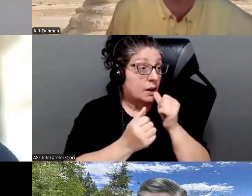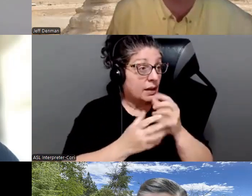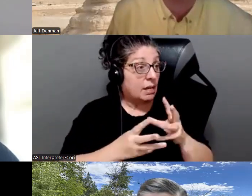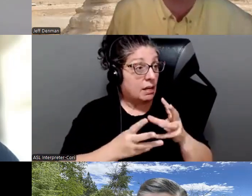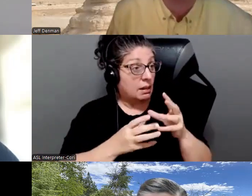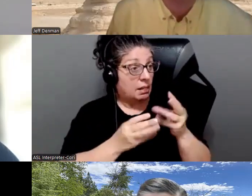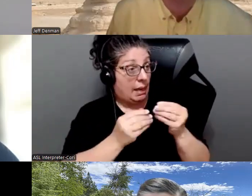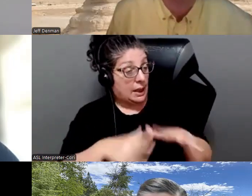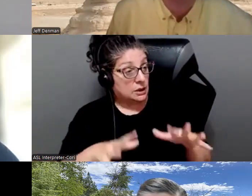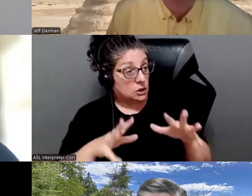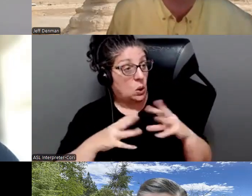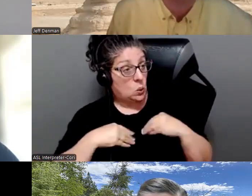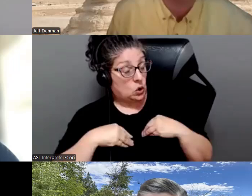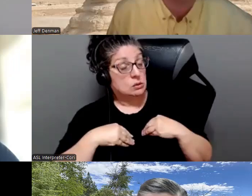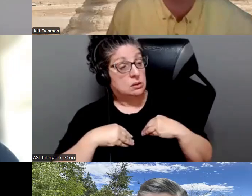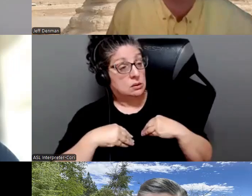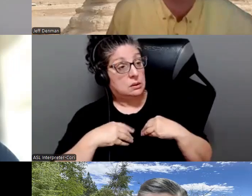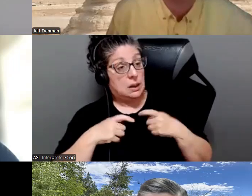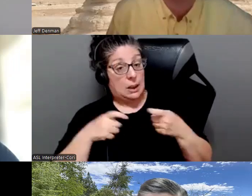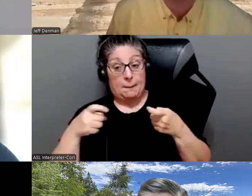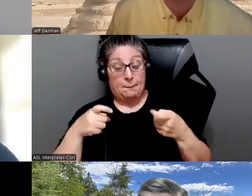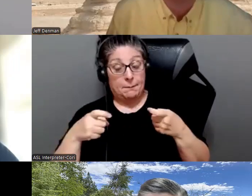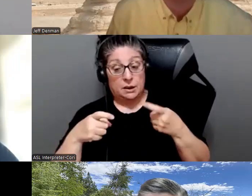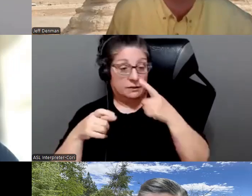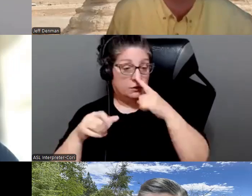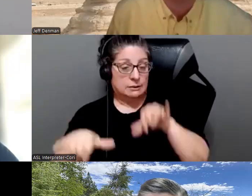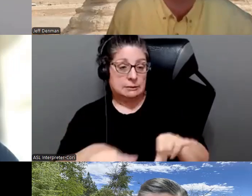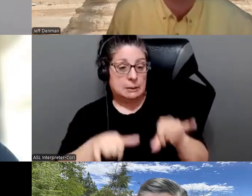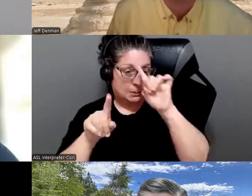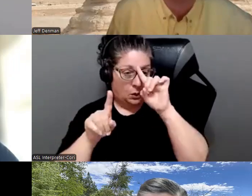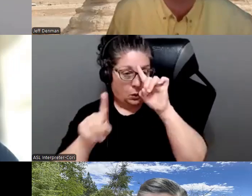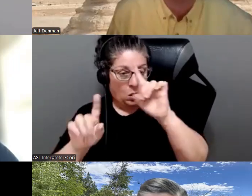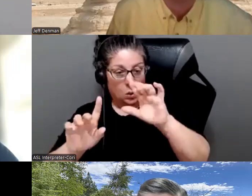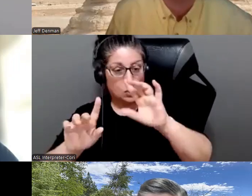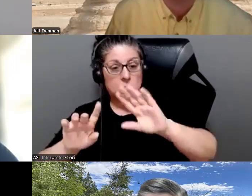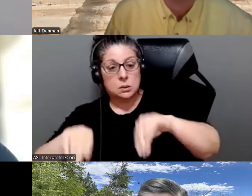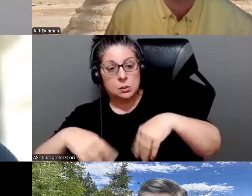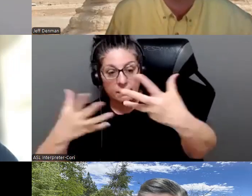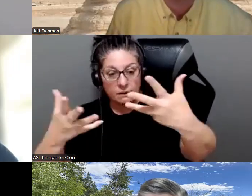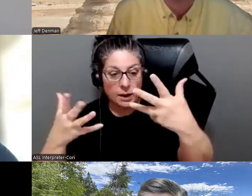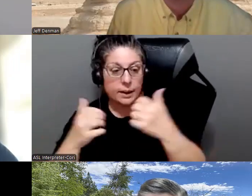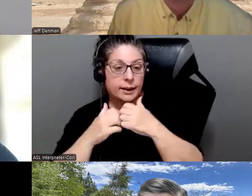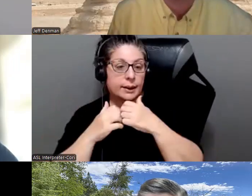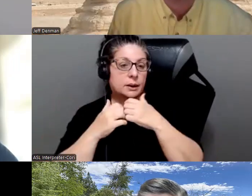they're managing their forests basically for the same goal, to provide just,